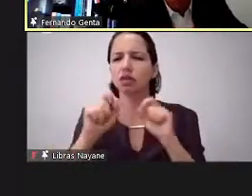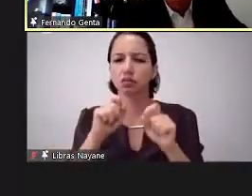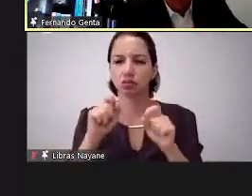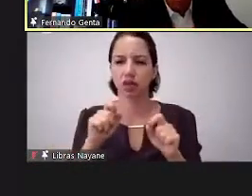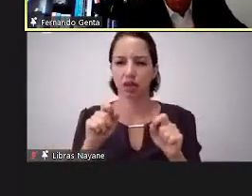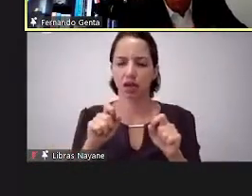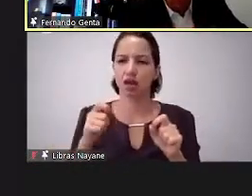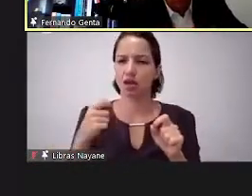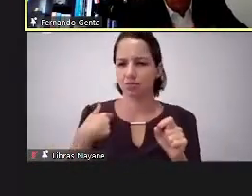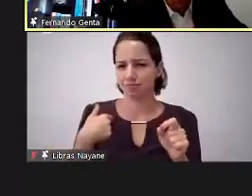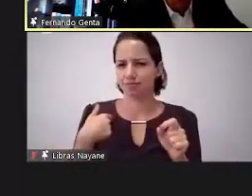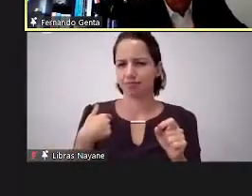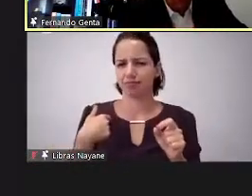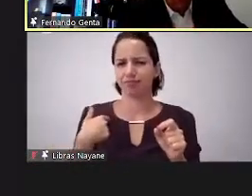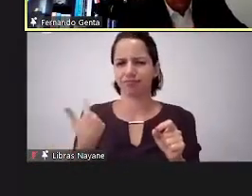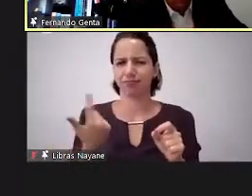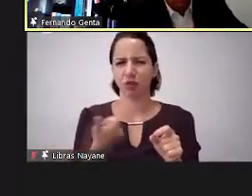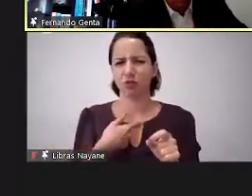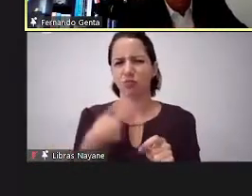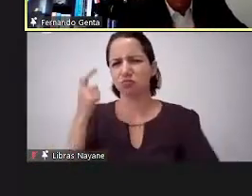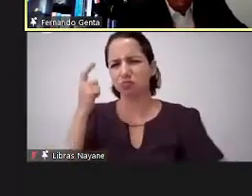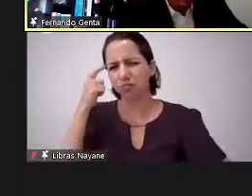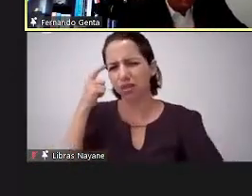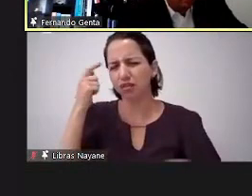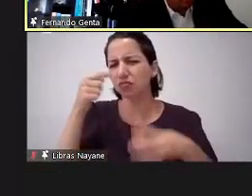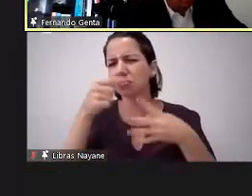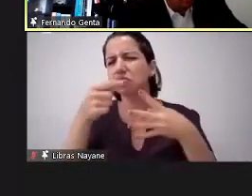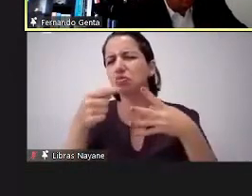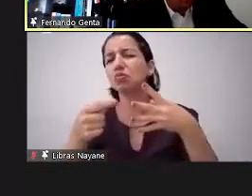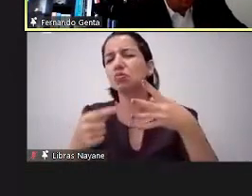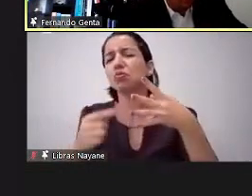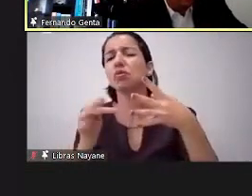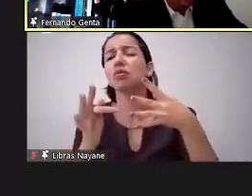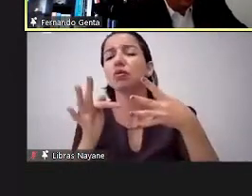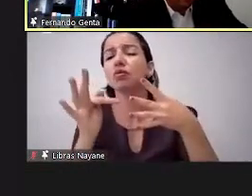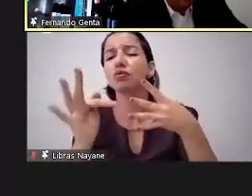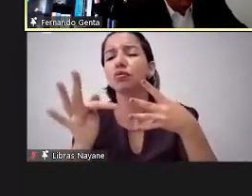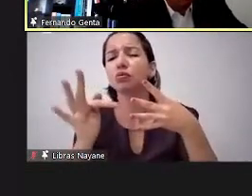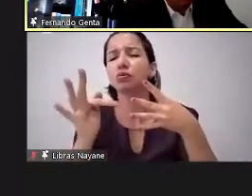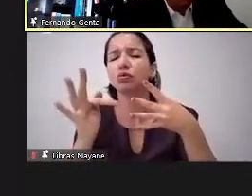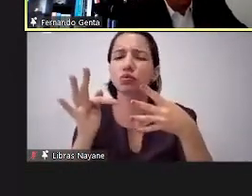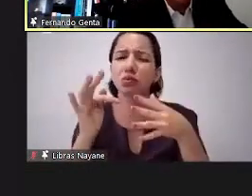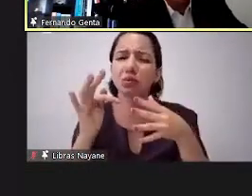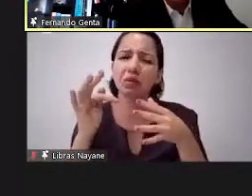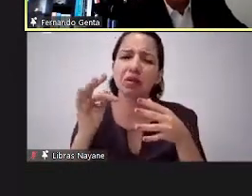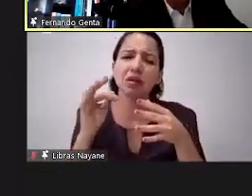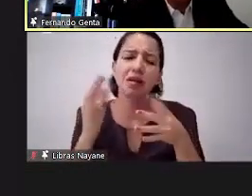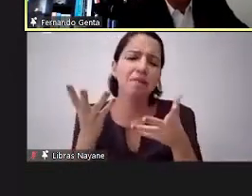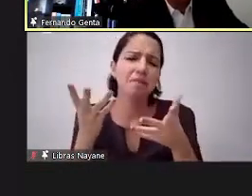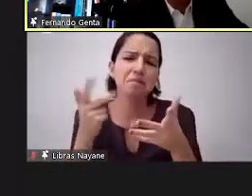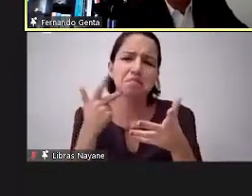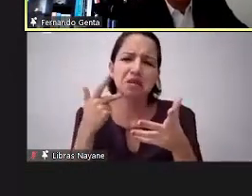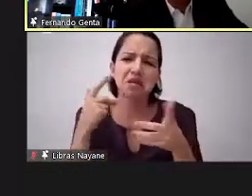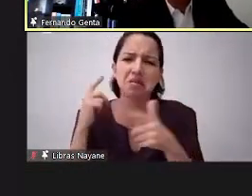supplementary pension, well, forecasts that are very conservative.